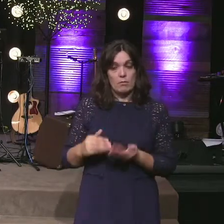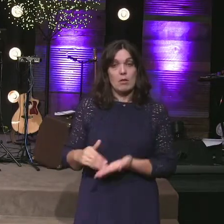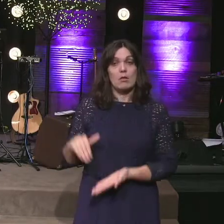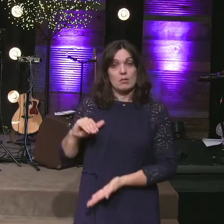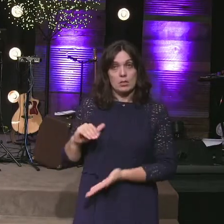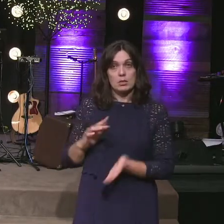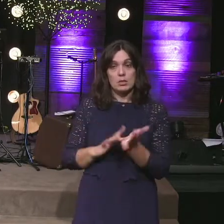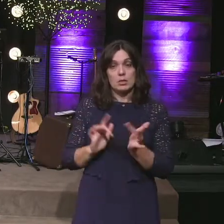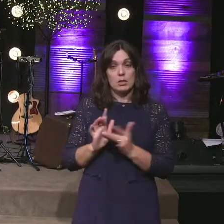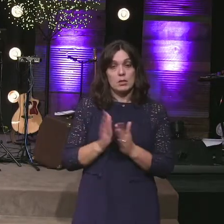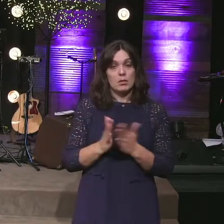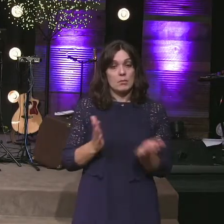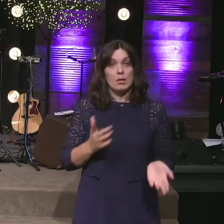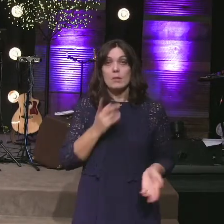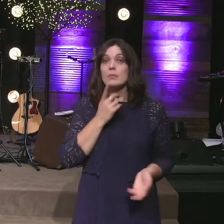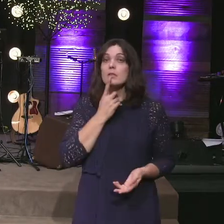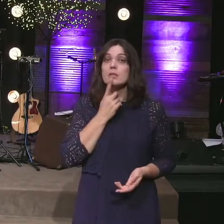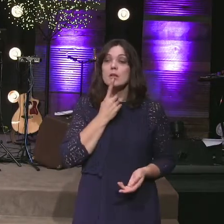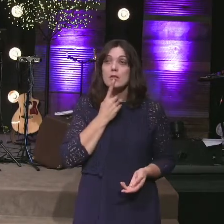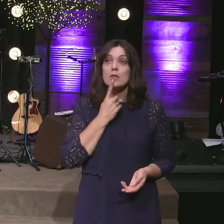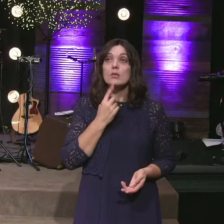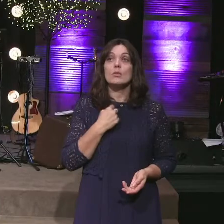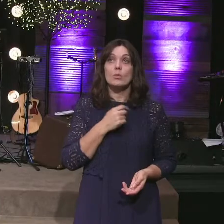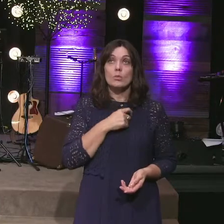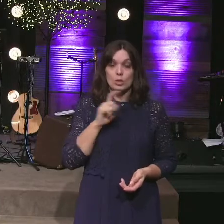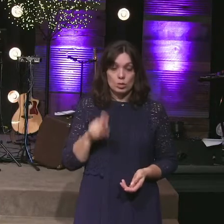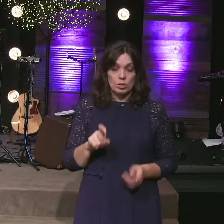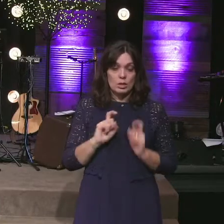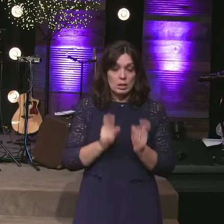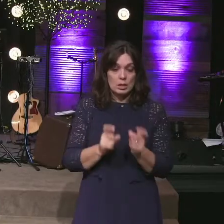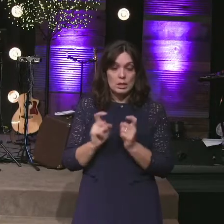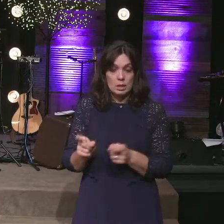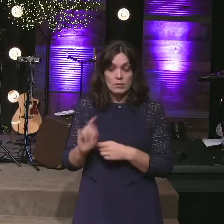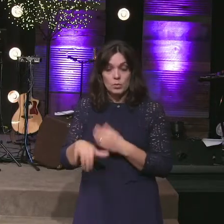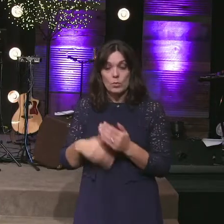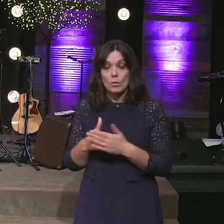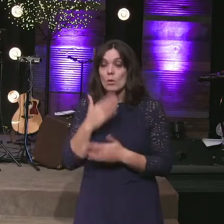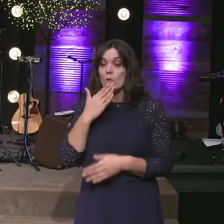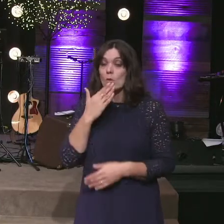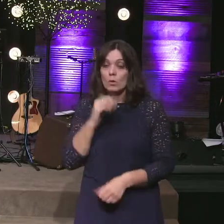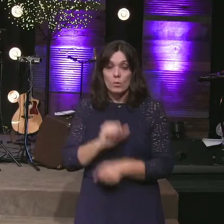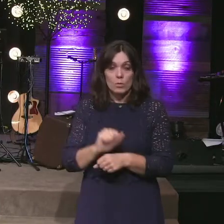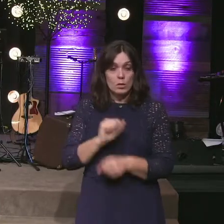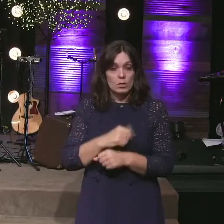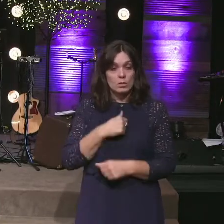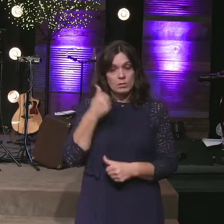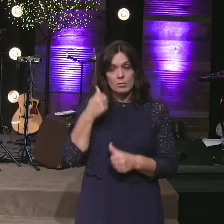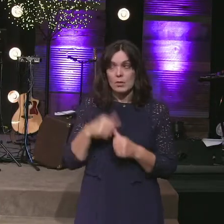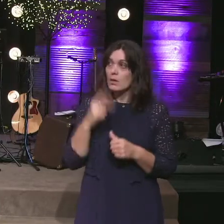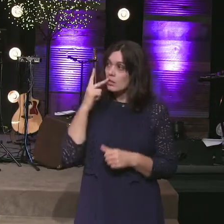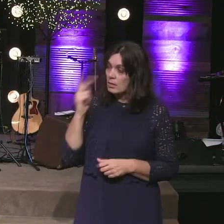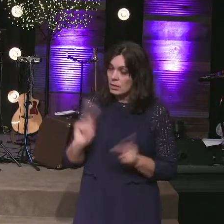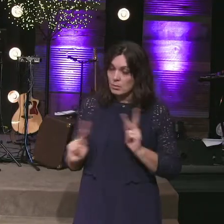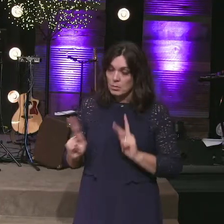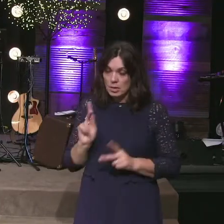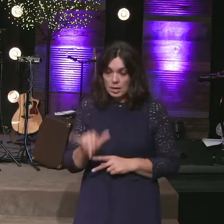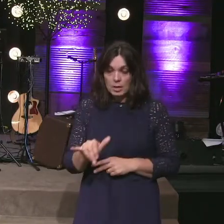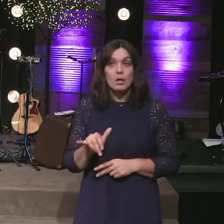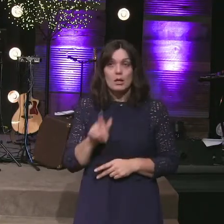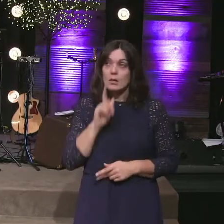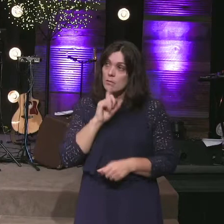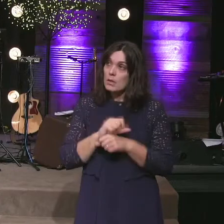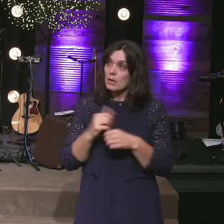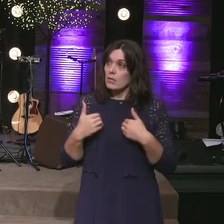Bible says that we should give to every good work. Now, I remember I've seen people like this. There's some in every church